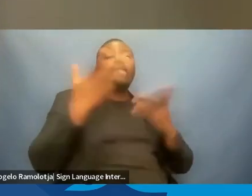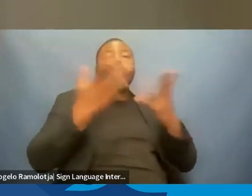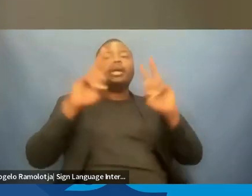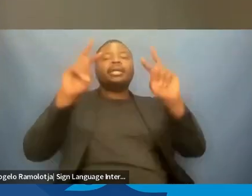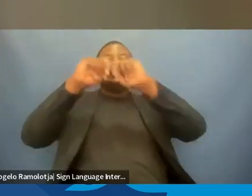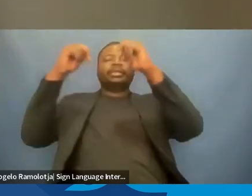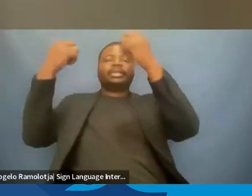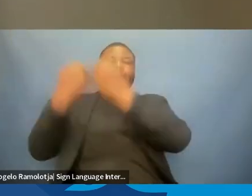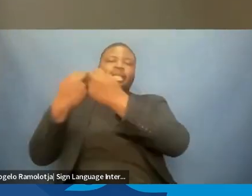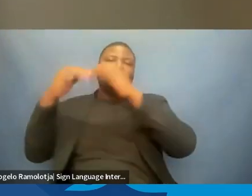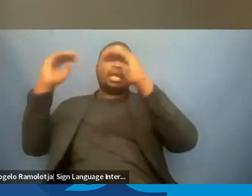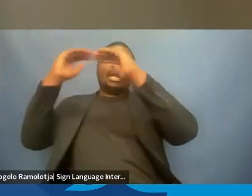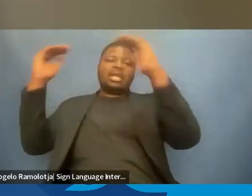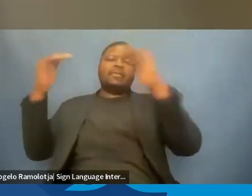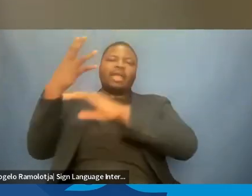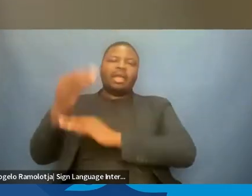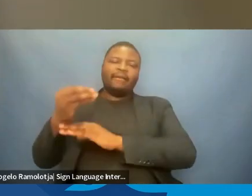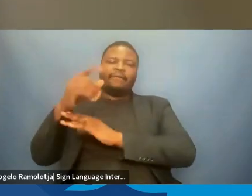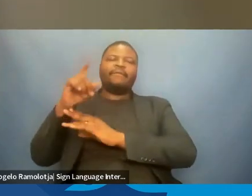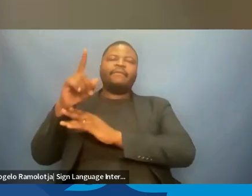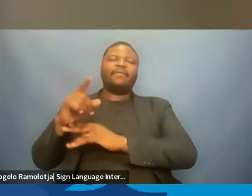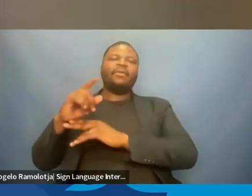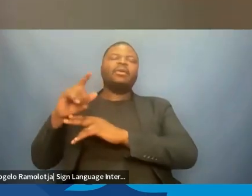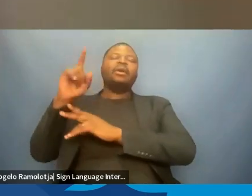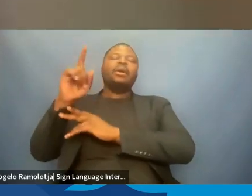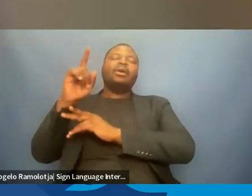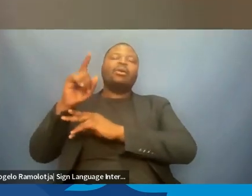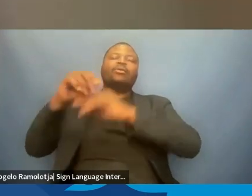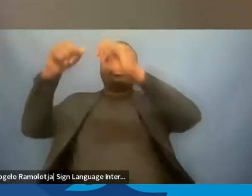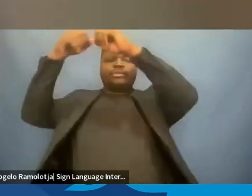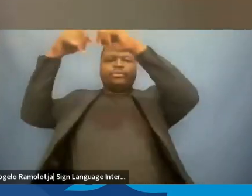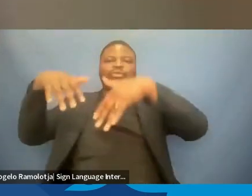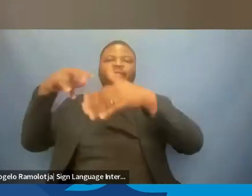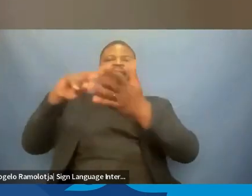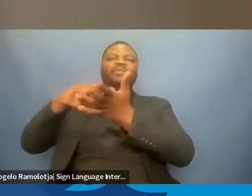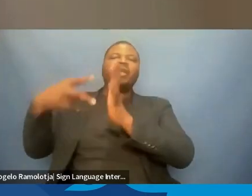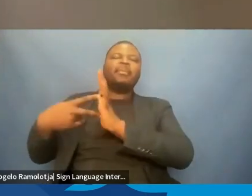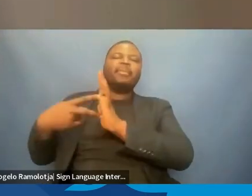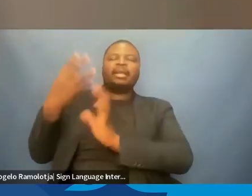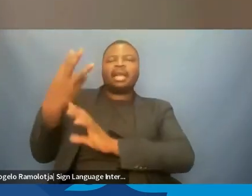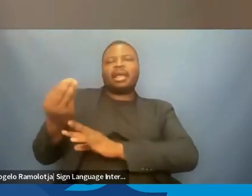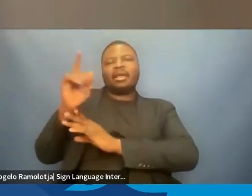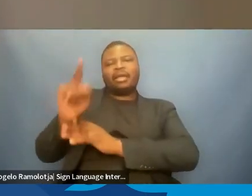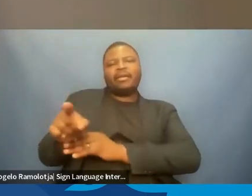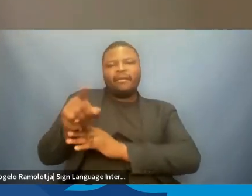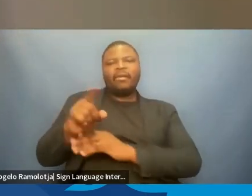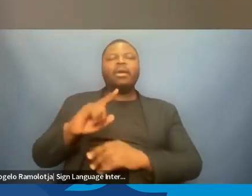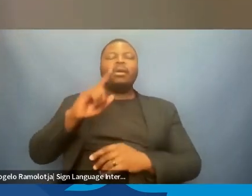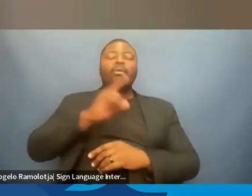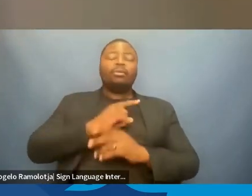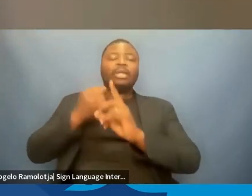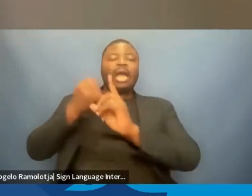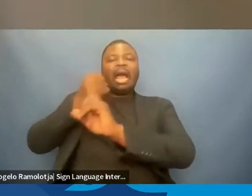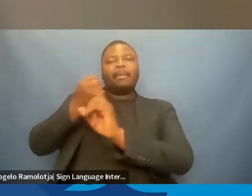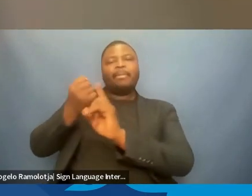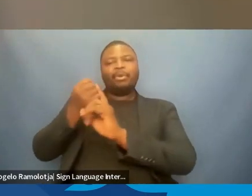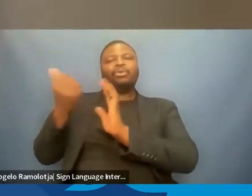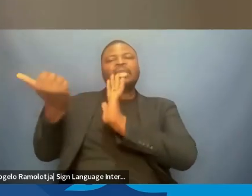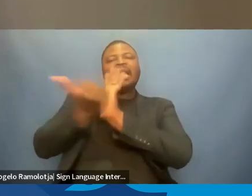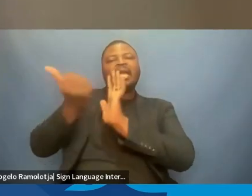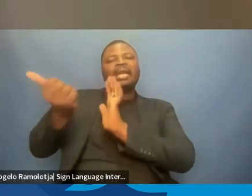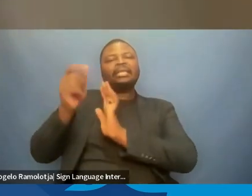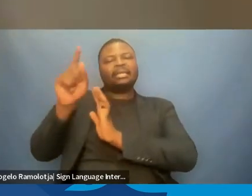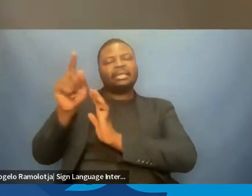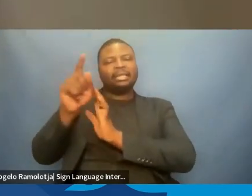the National Drug Master Plan and the Prevention of and Treatment for Substance Abuse Act, are there any